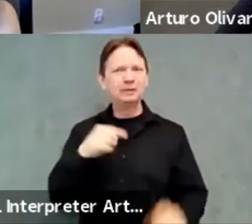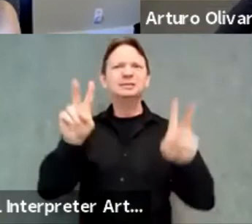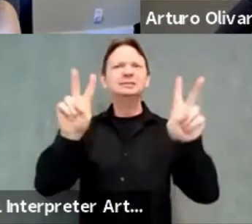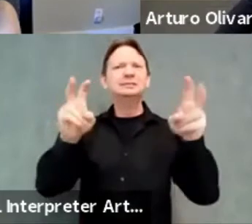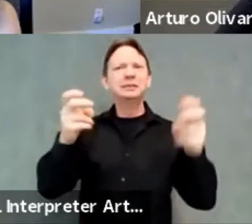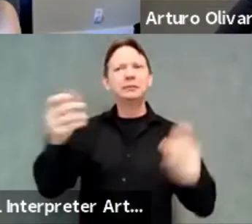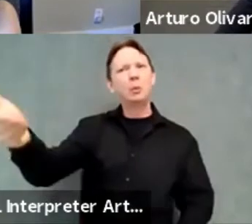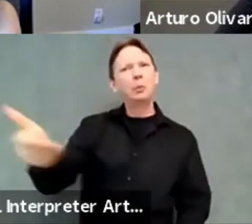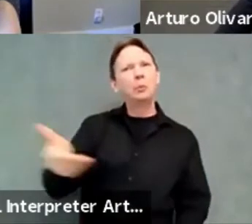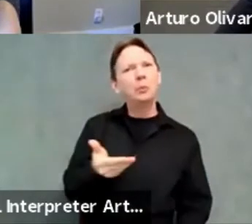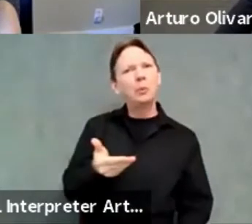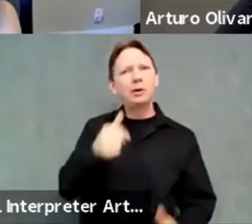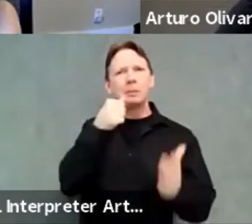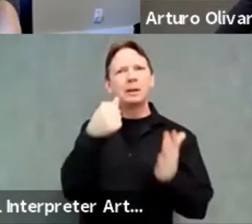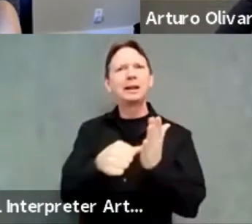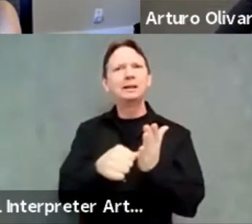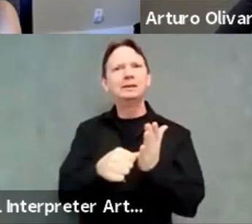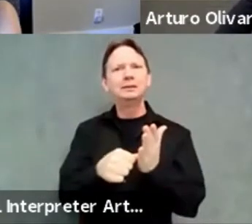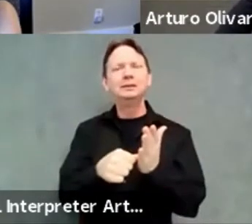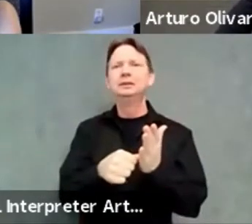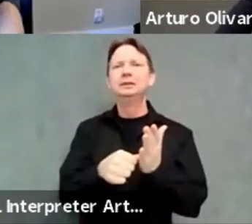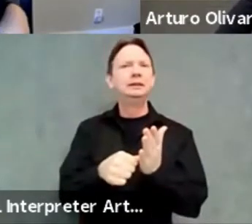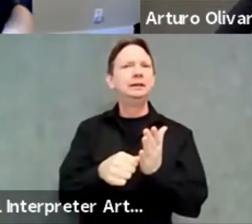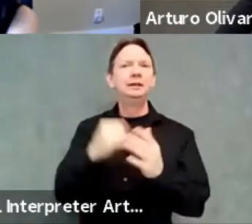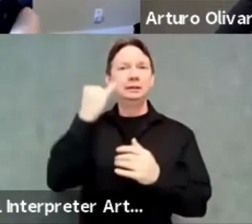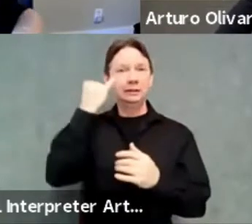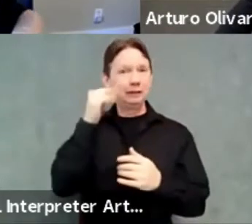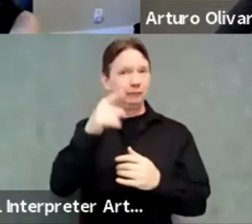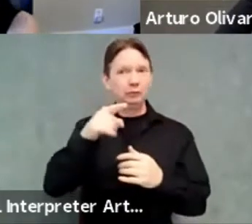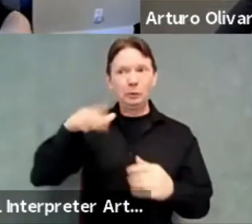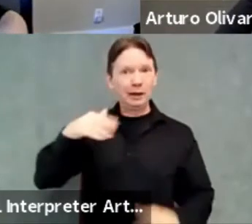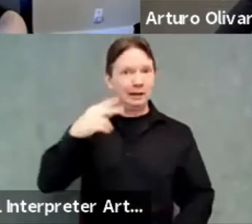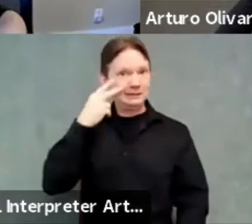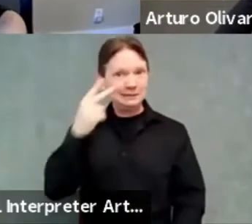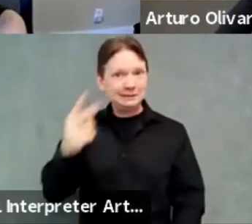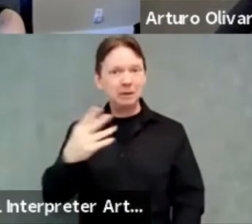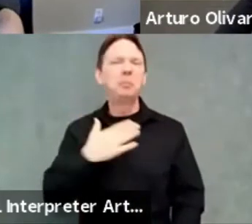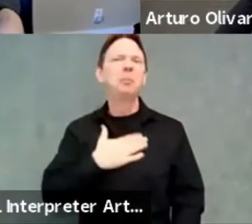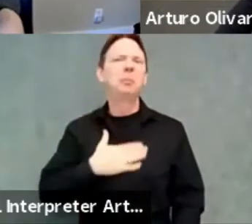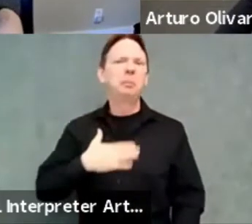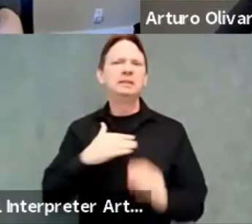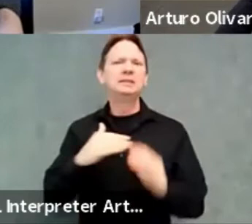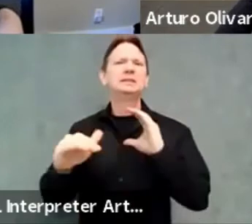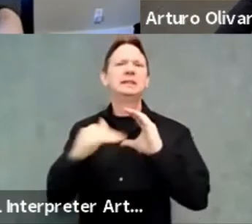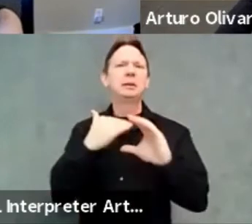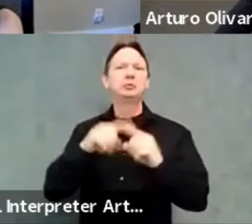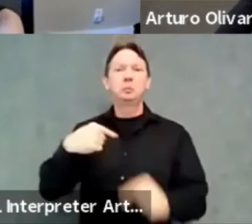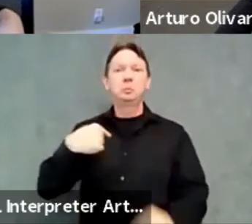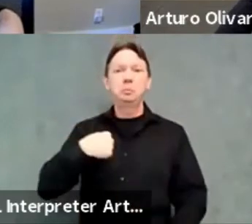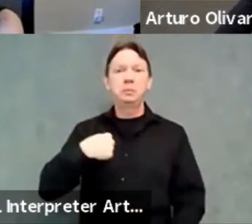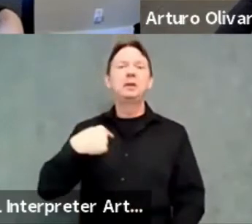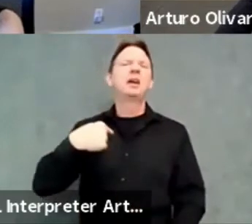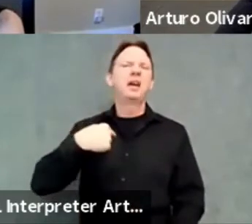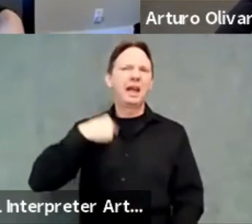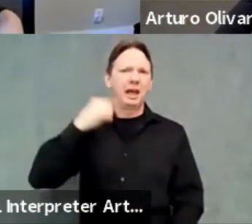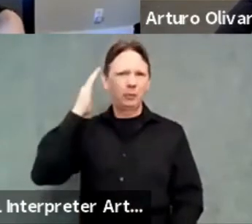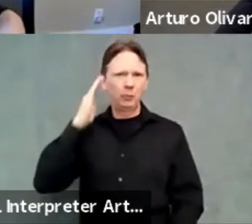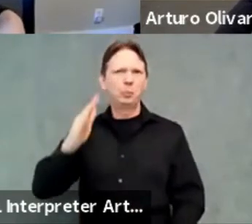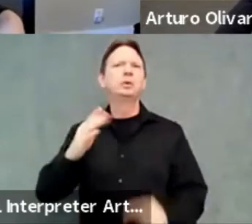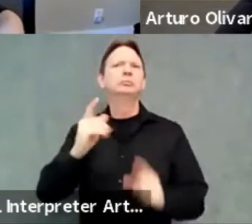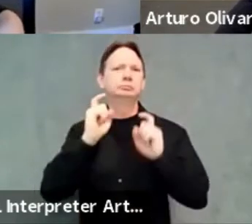email address for your listserv. If you didn't see this, just send me an email at sigs@aera.net, and I'll send you the information about what